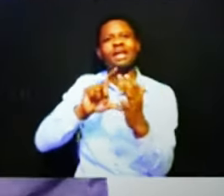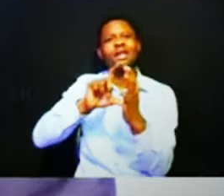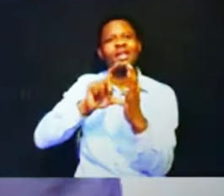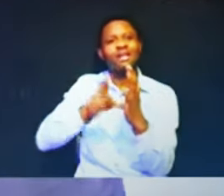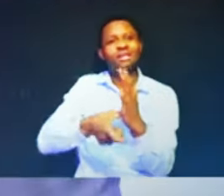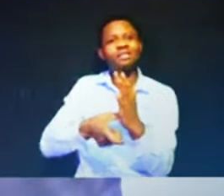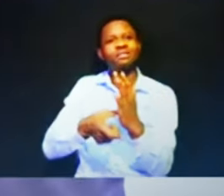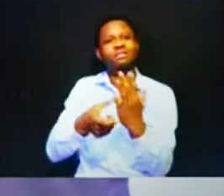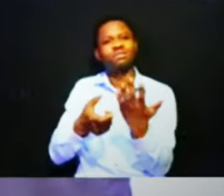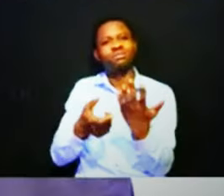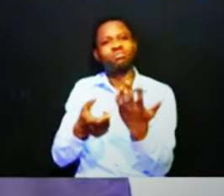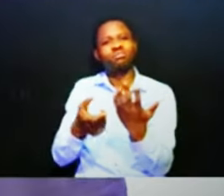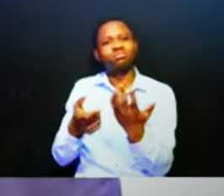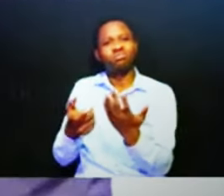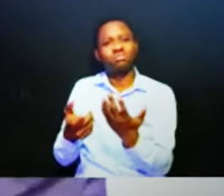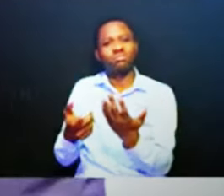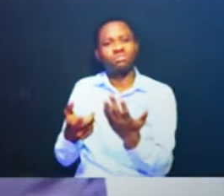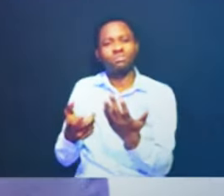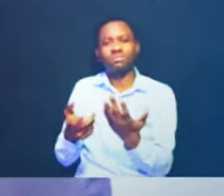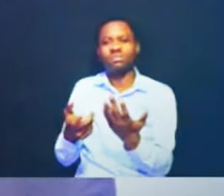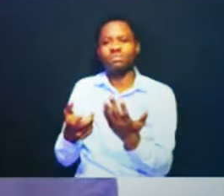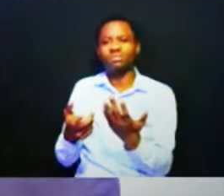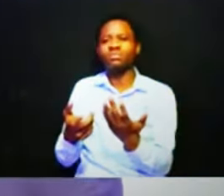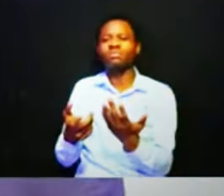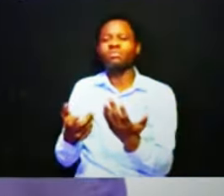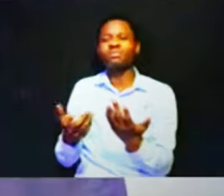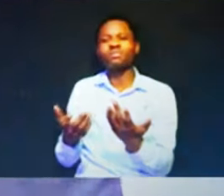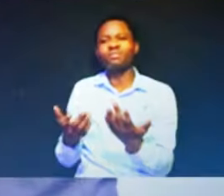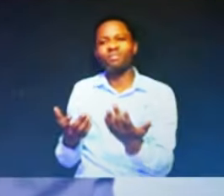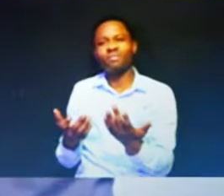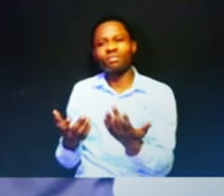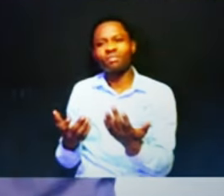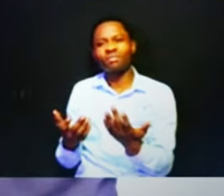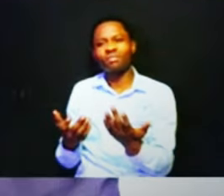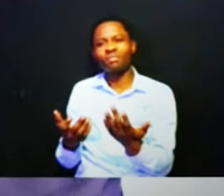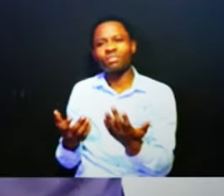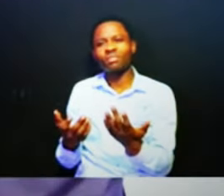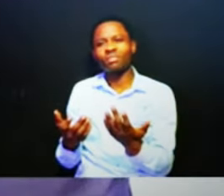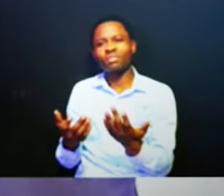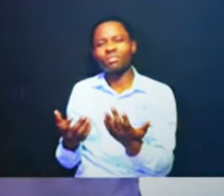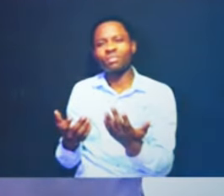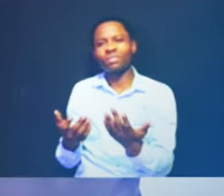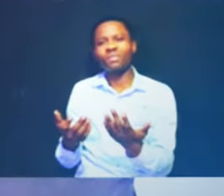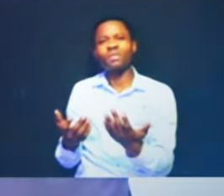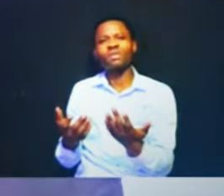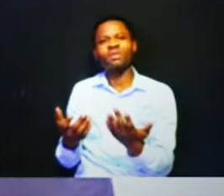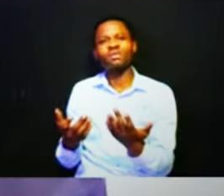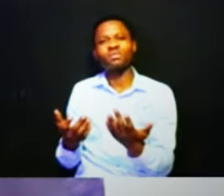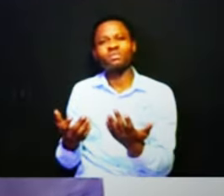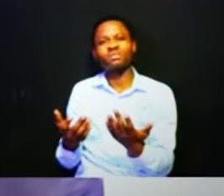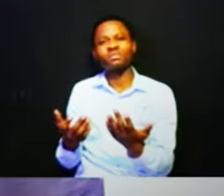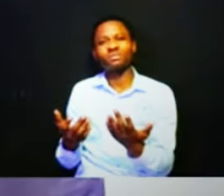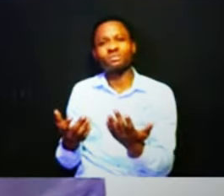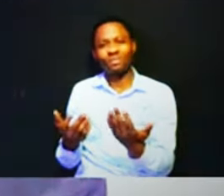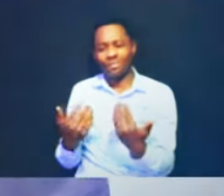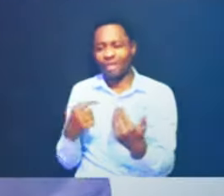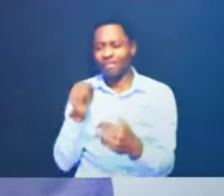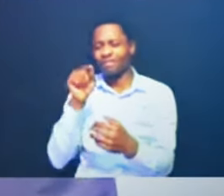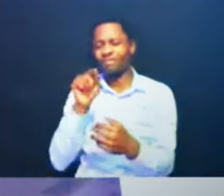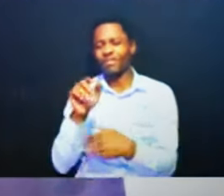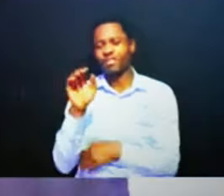muruku no ebreme ni titre any kwan kwamu eno. Now the big one,